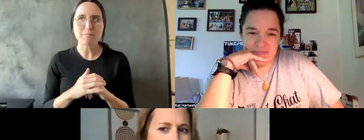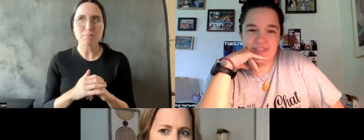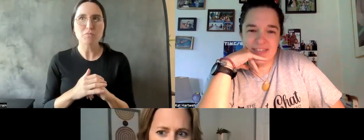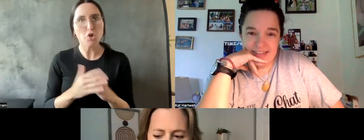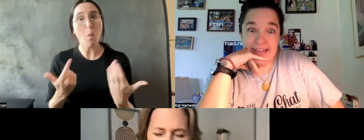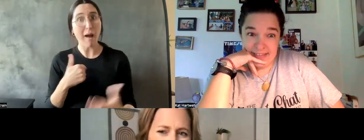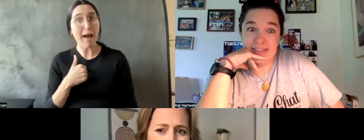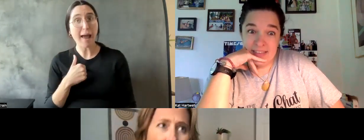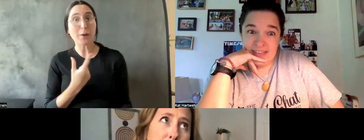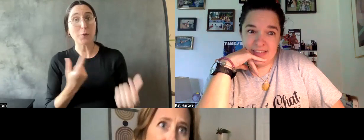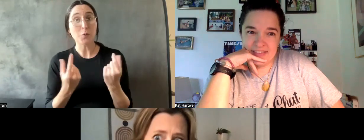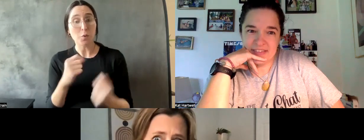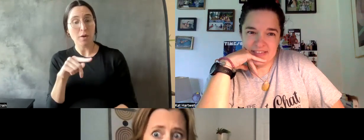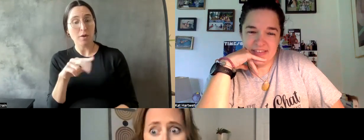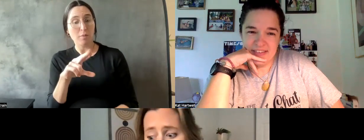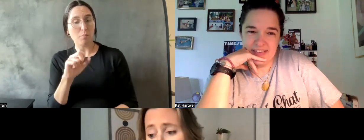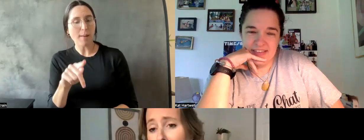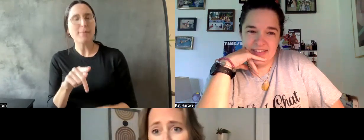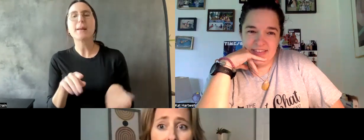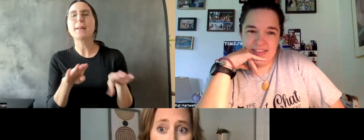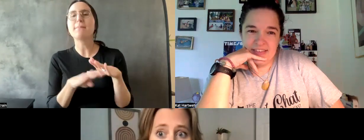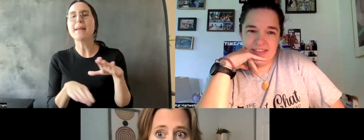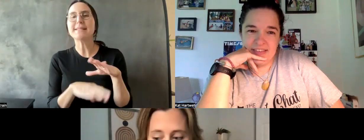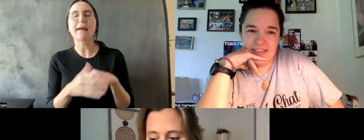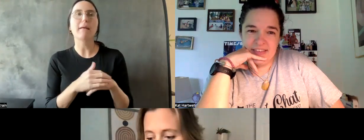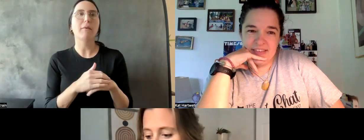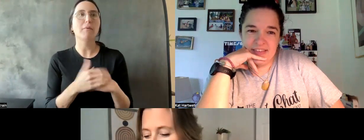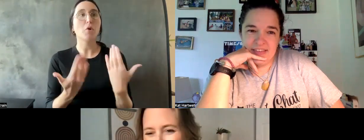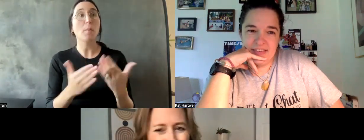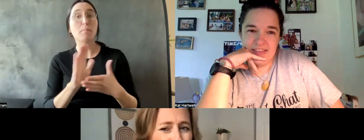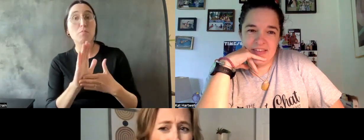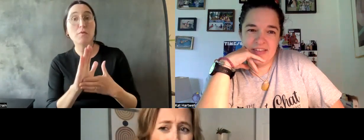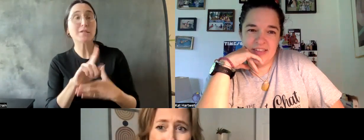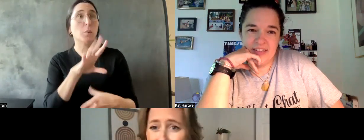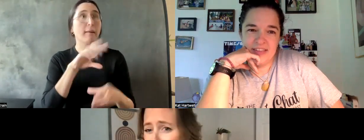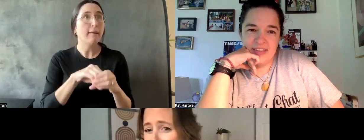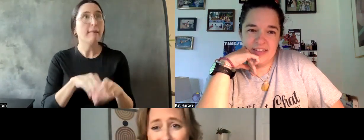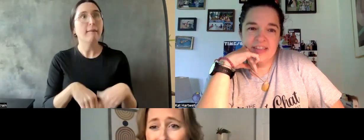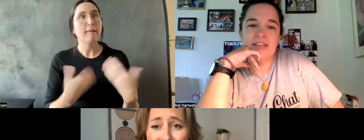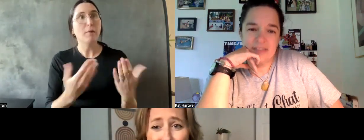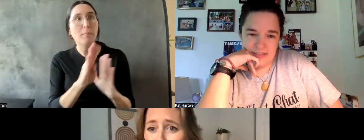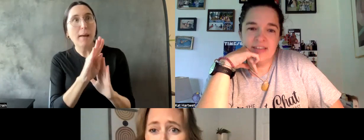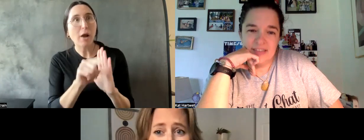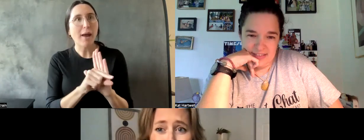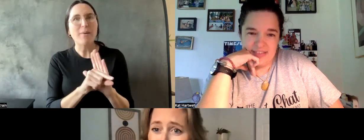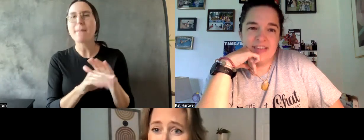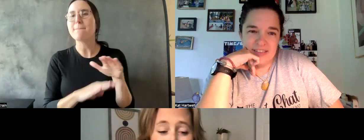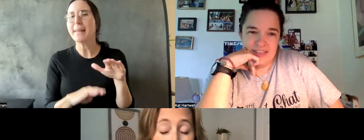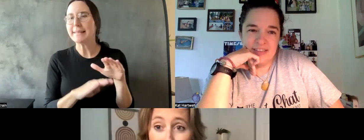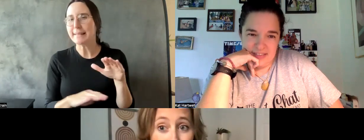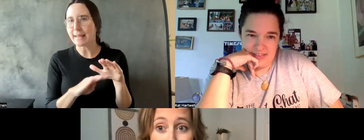you probably did with me. I just kind of know, what movies were you in? Like, that kind of stuff. But otherwise, it's really